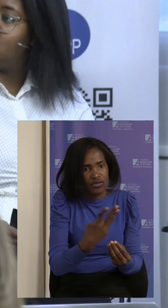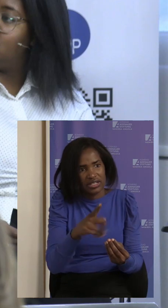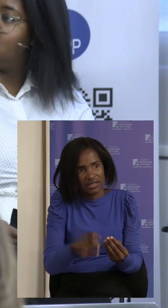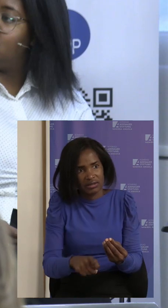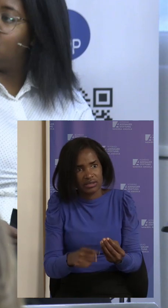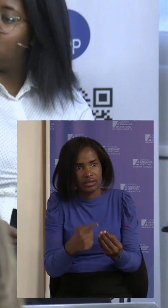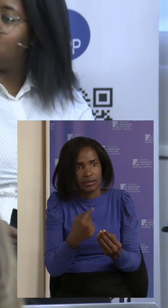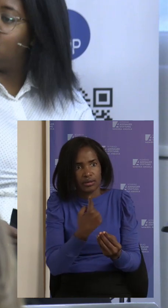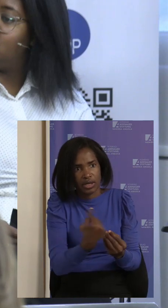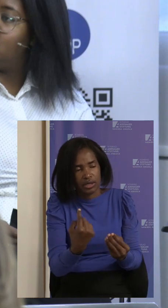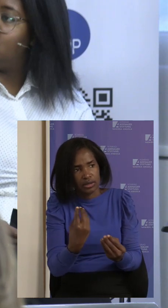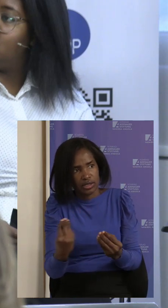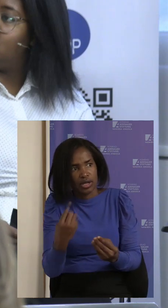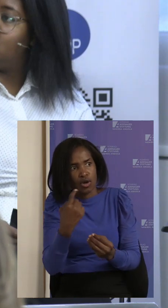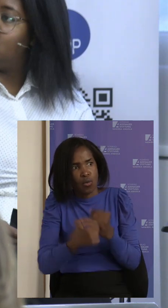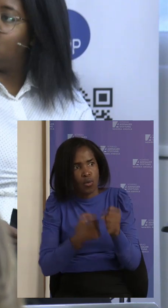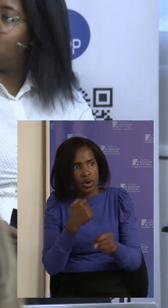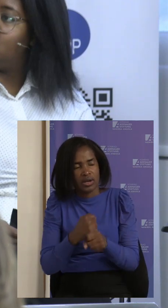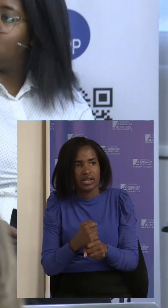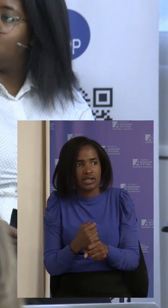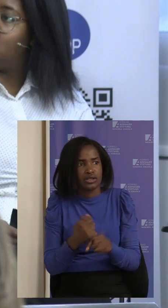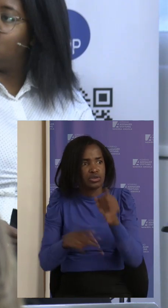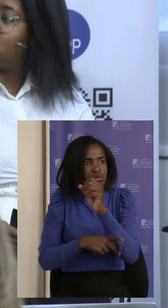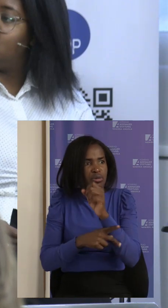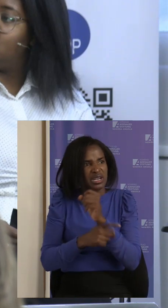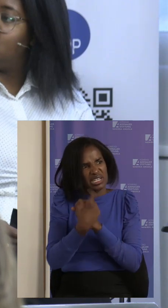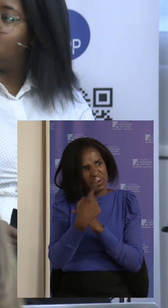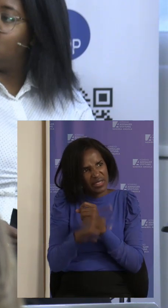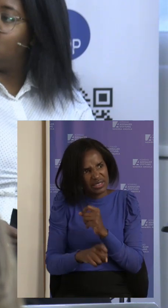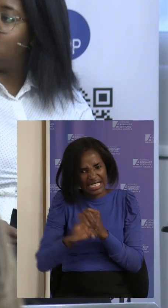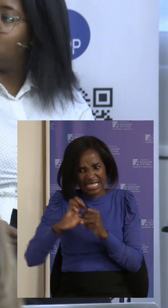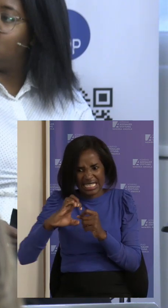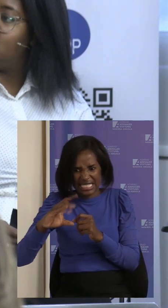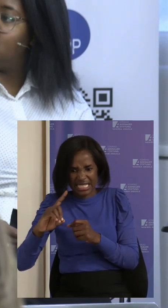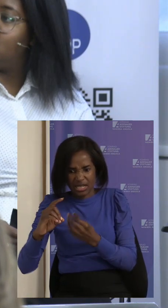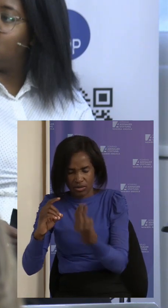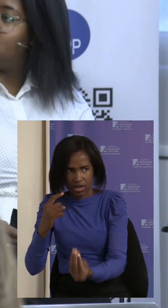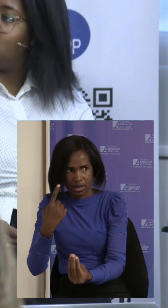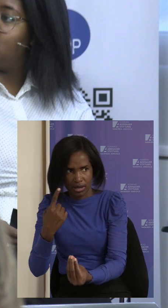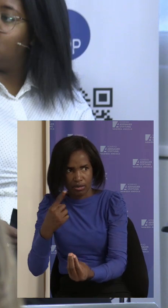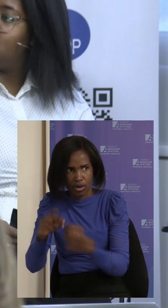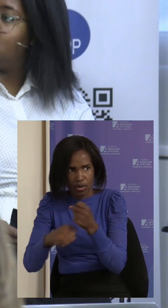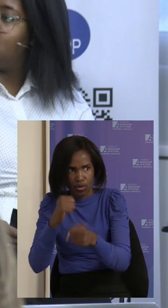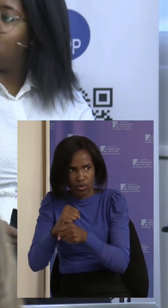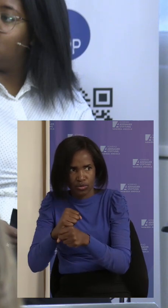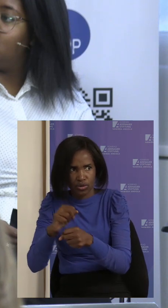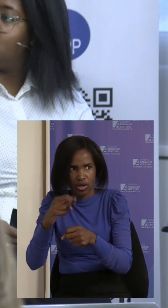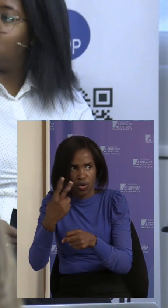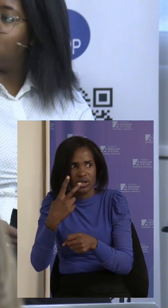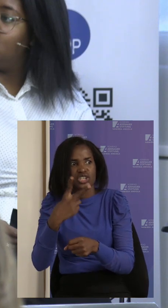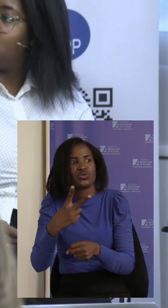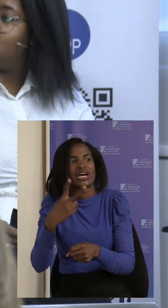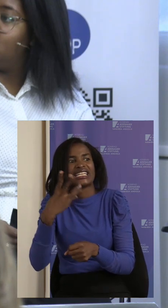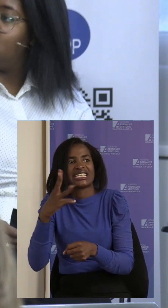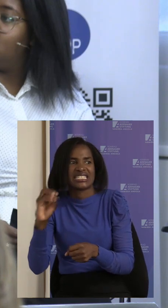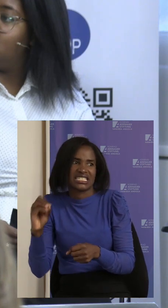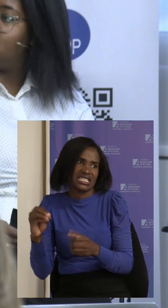it's only just above 1,000, and at ECD per child per annum, it's only